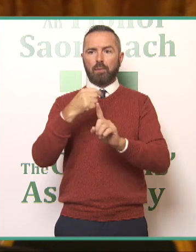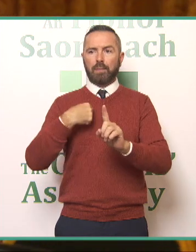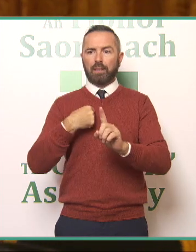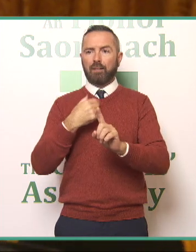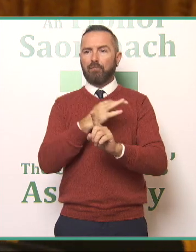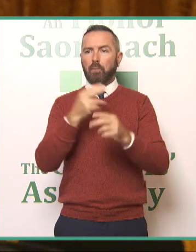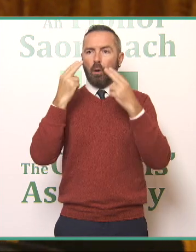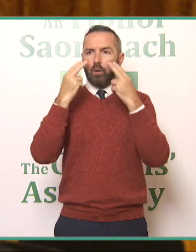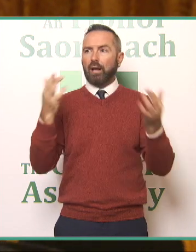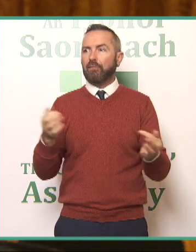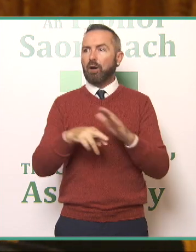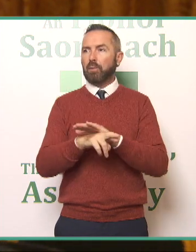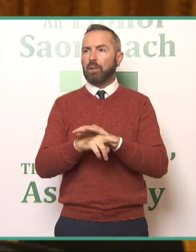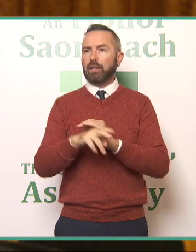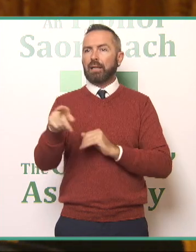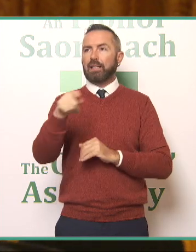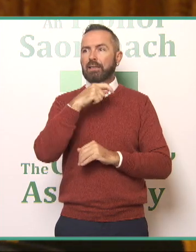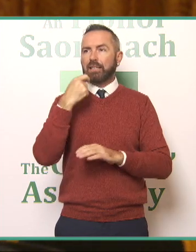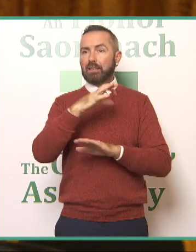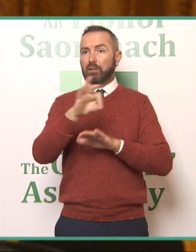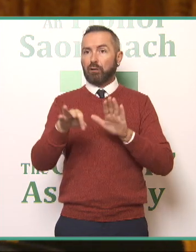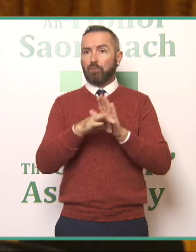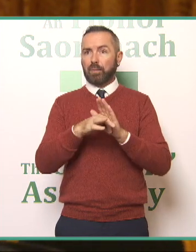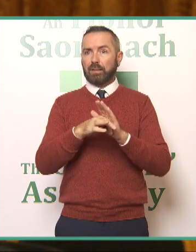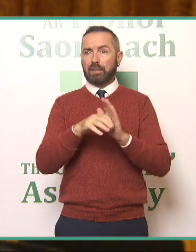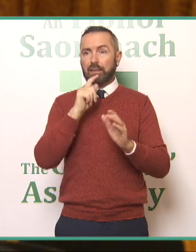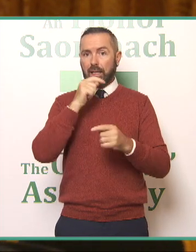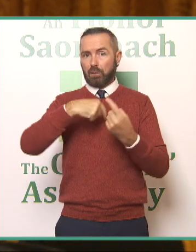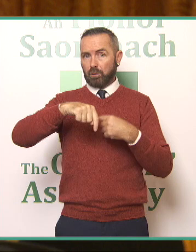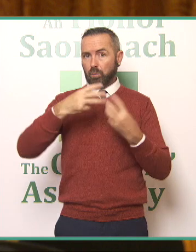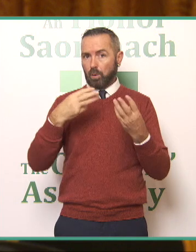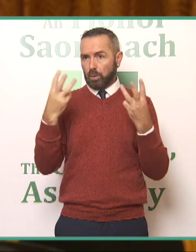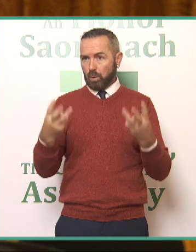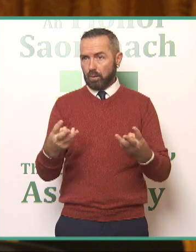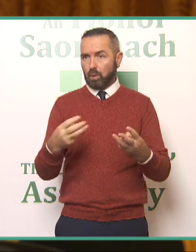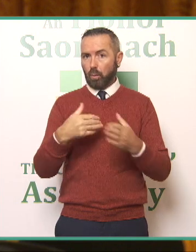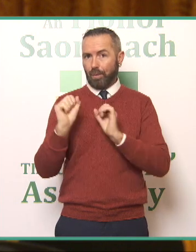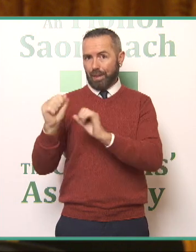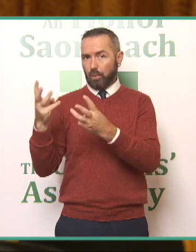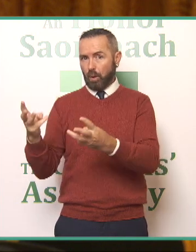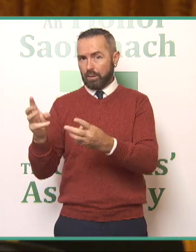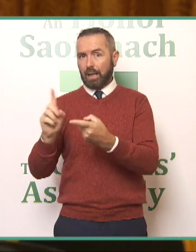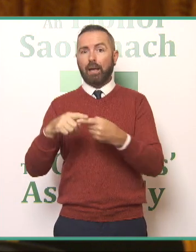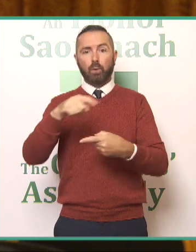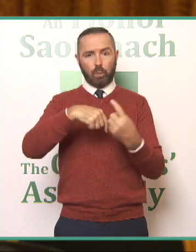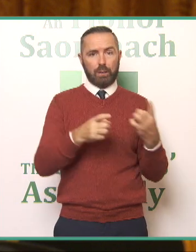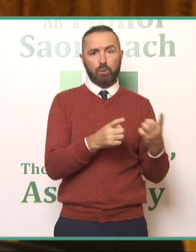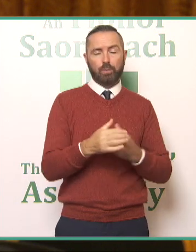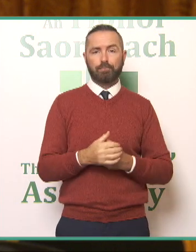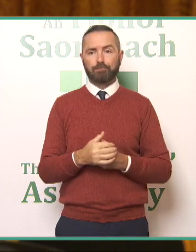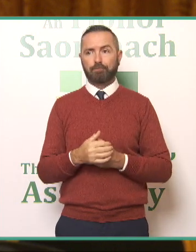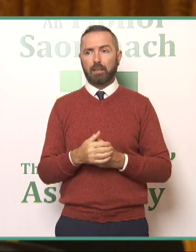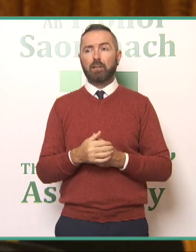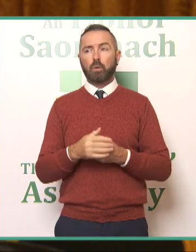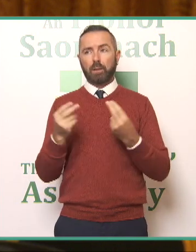said, basically, if the government tell us clearly what they want, then that's what we'll do. So I think clarity in terms of what the government want out